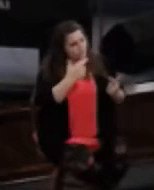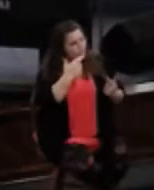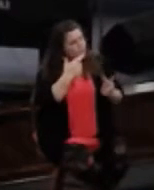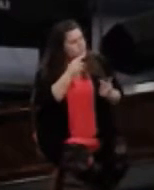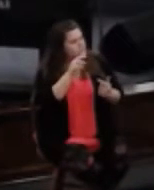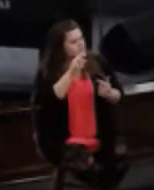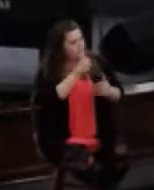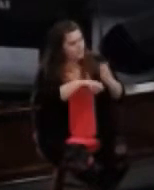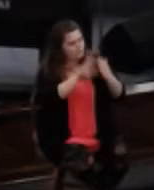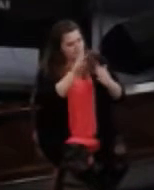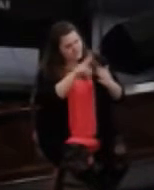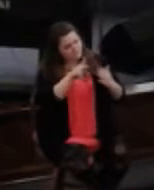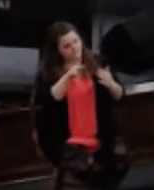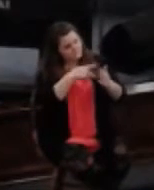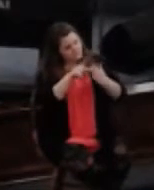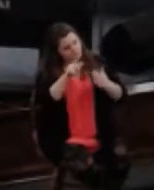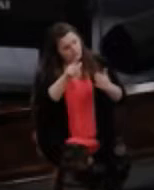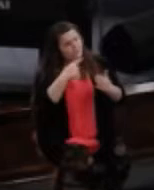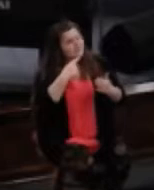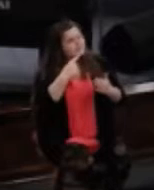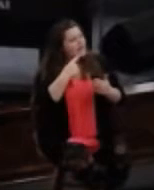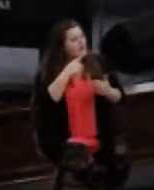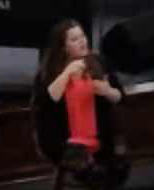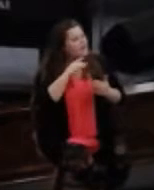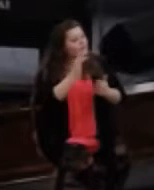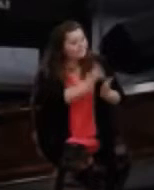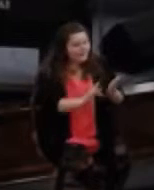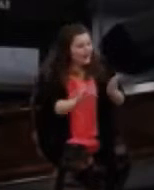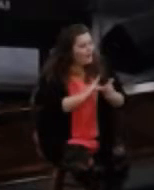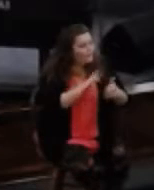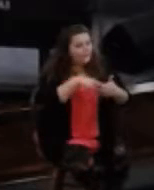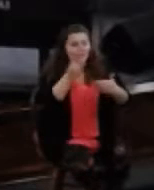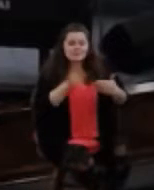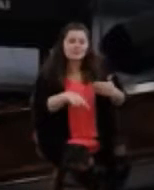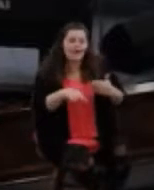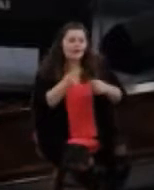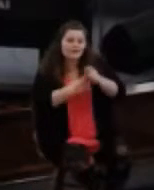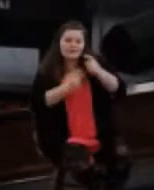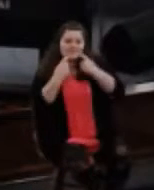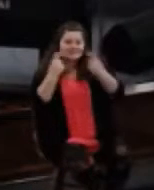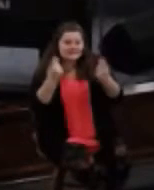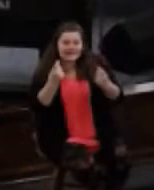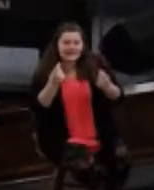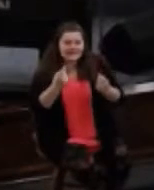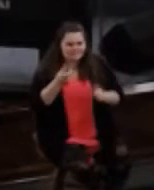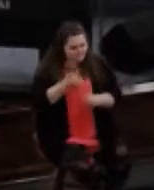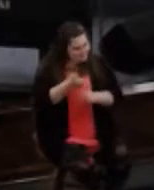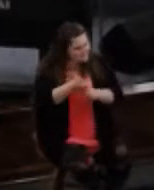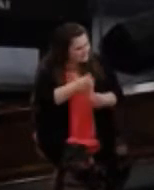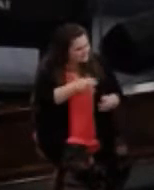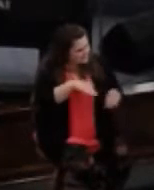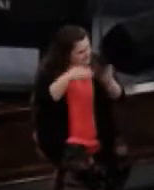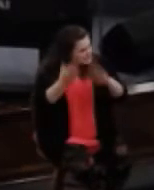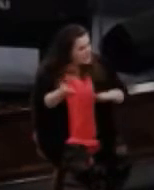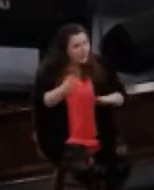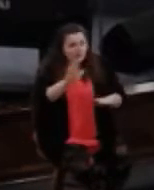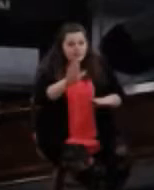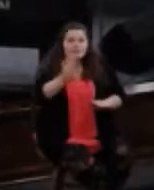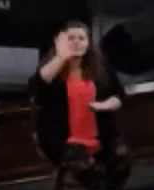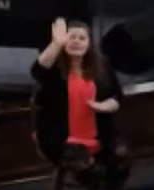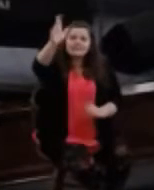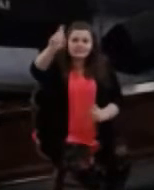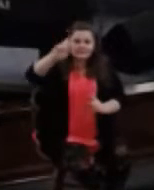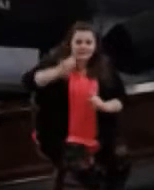says, the wages, the payoff, the result of sin is death. But the gift of